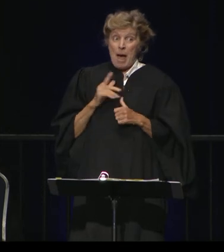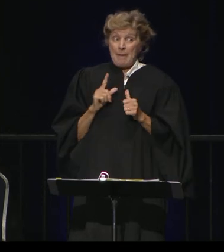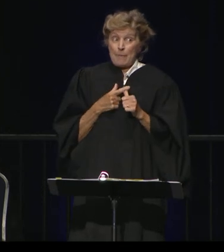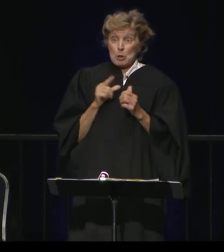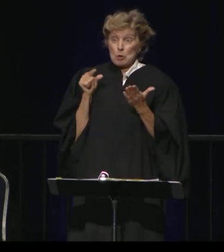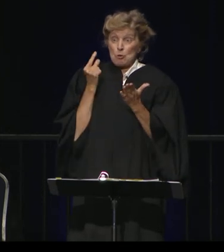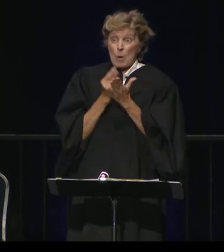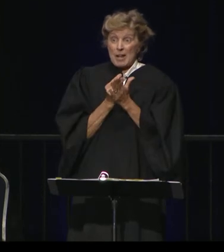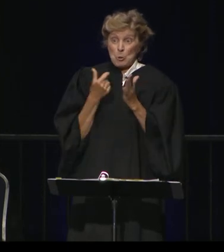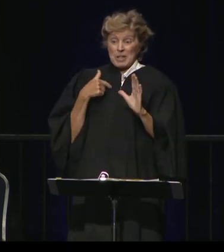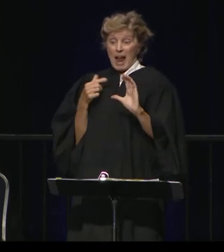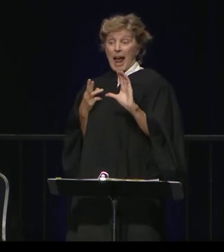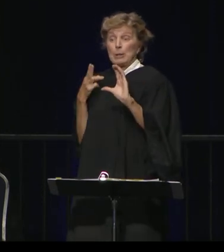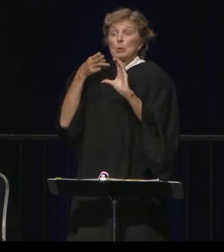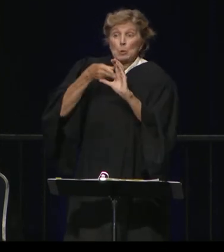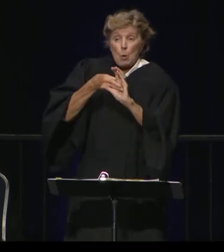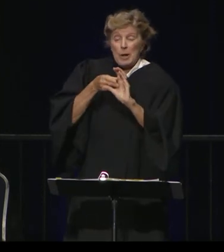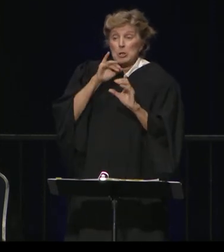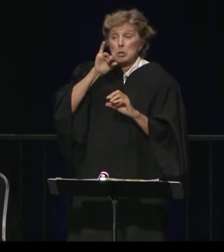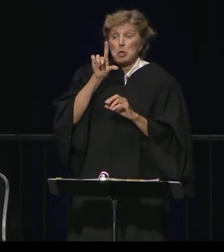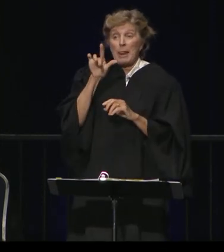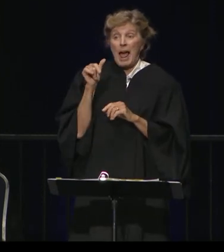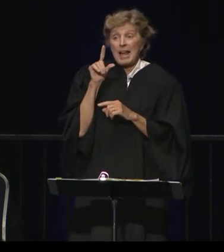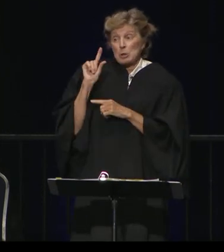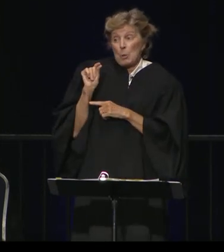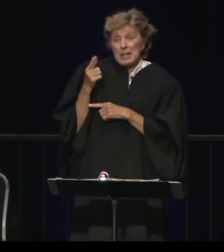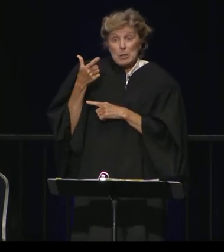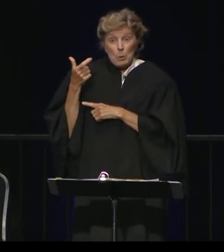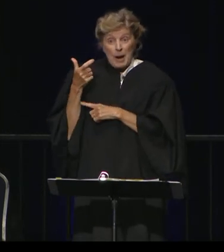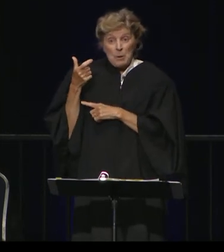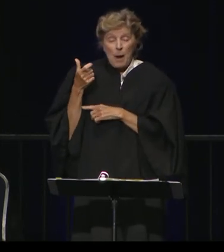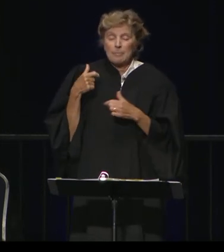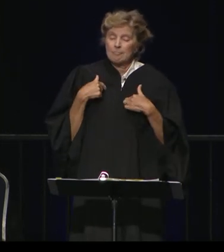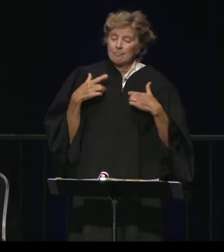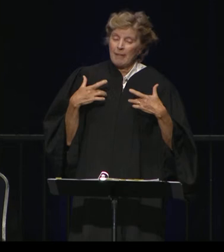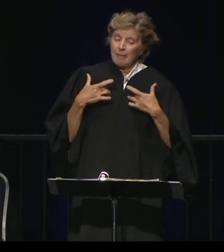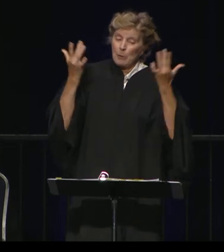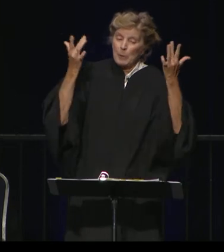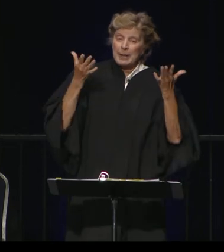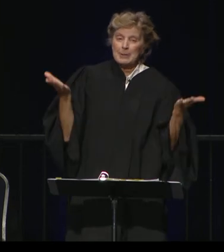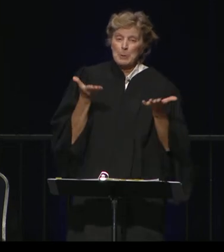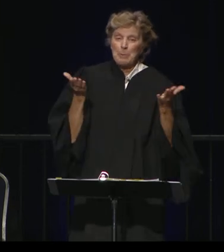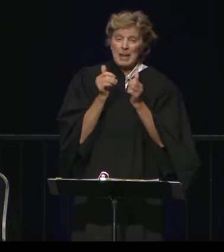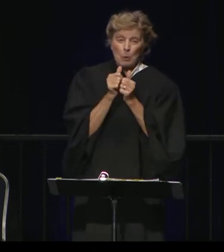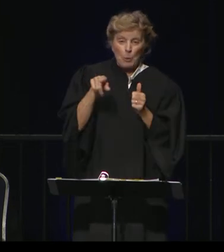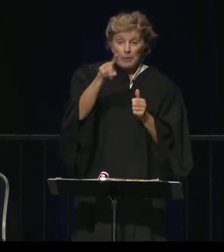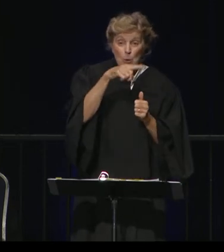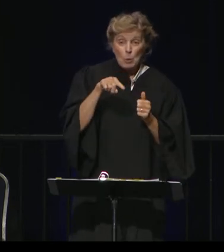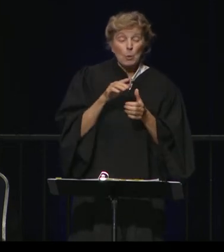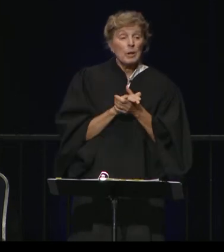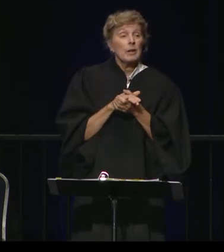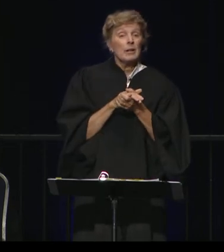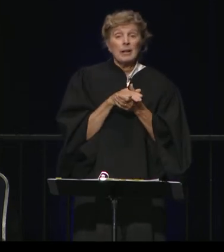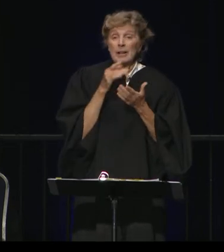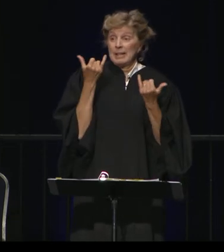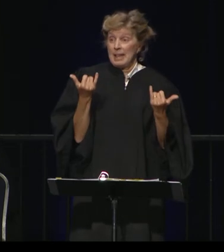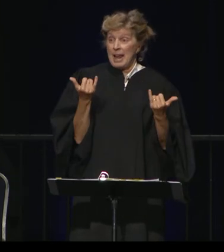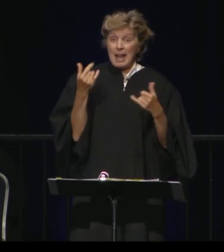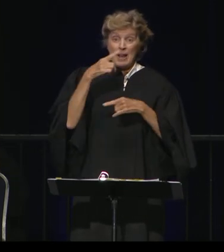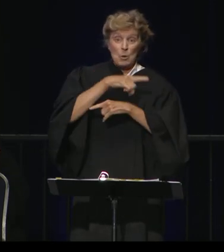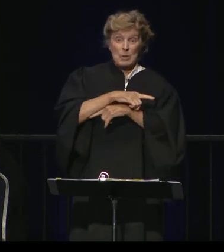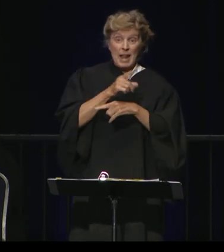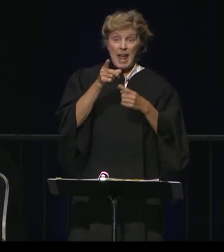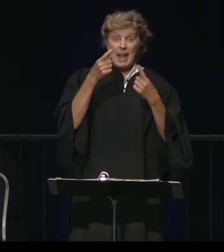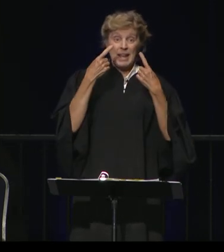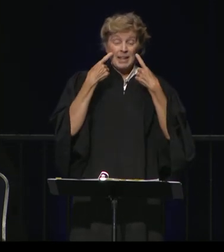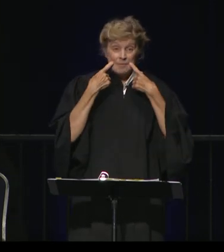graduation. I got here in July 2021, and I'm so glad to be here with all of you. You have arrived at this day, at